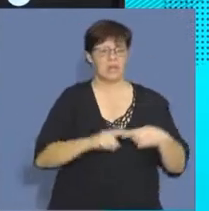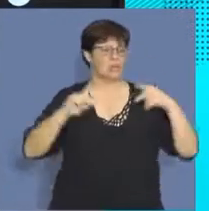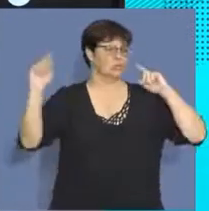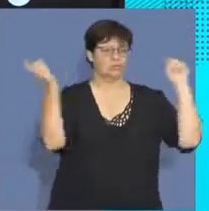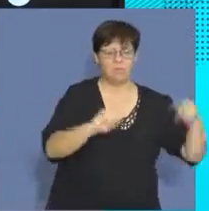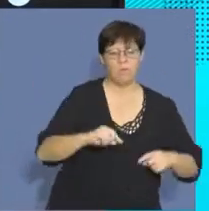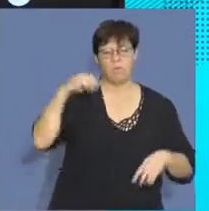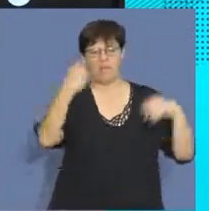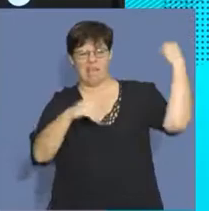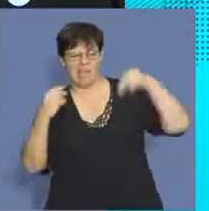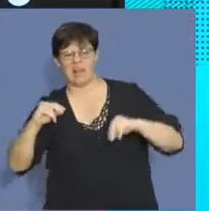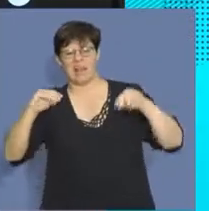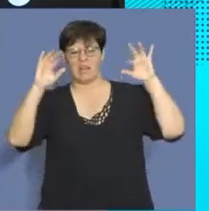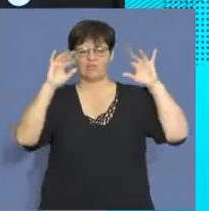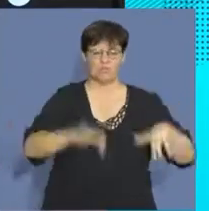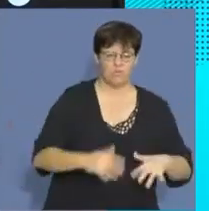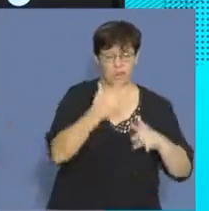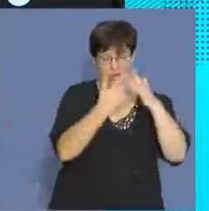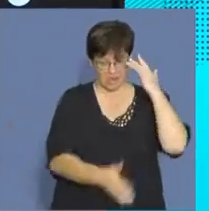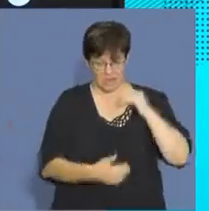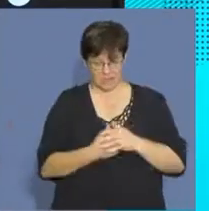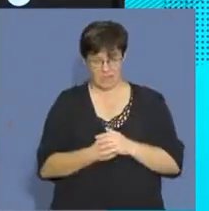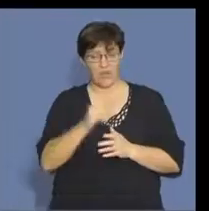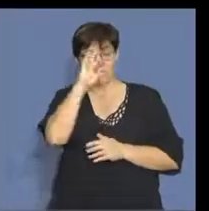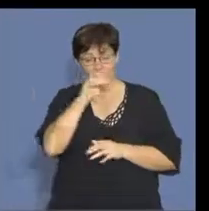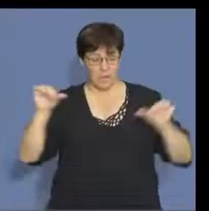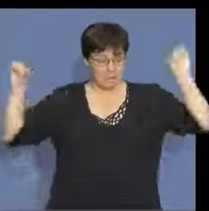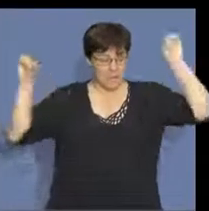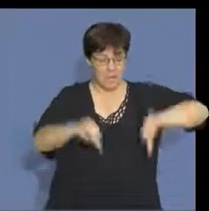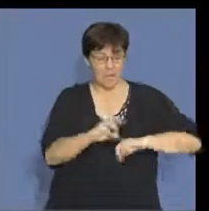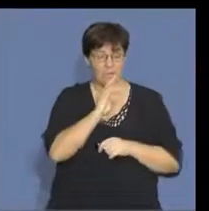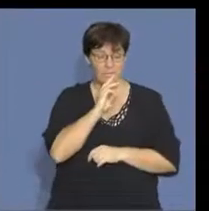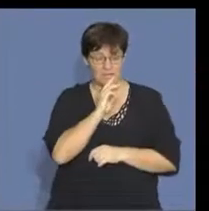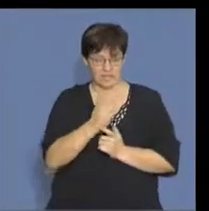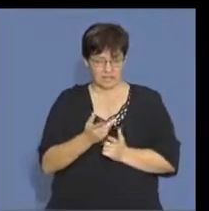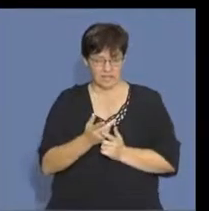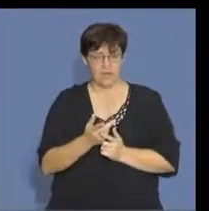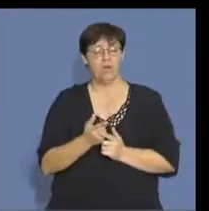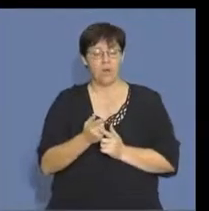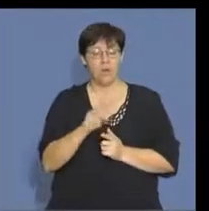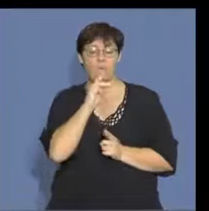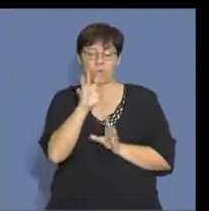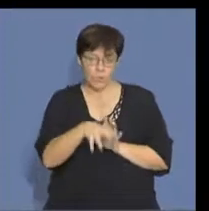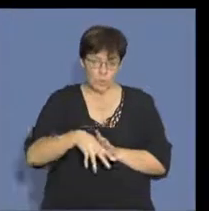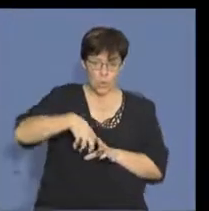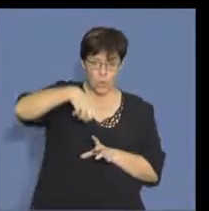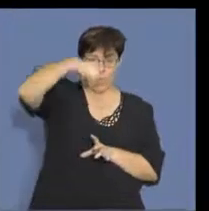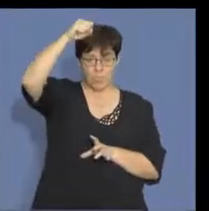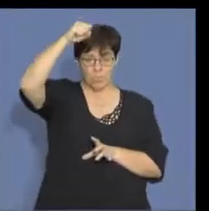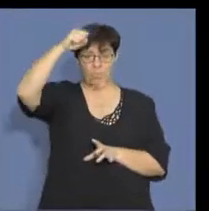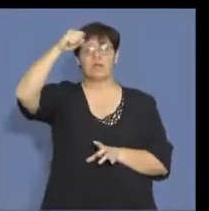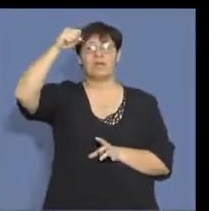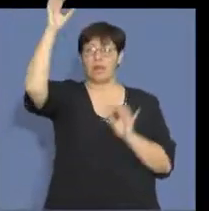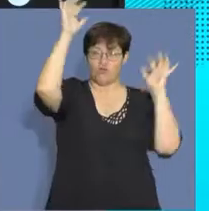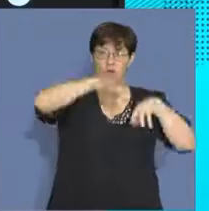and hail. Along with that, remember that during precipitation, lots of the water that enters the ocean and